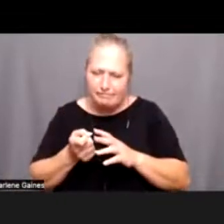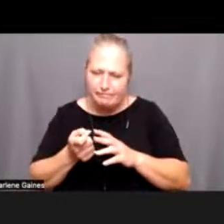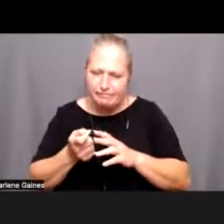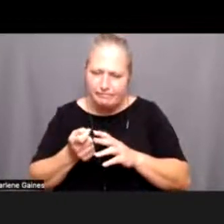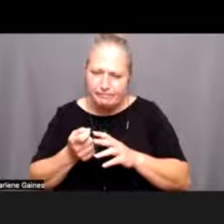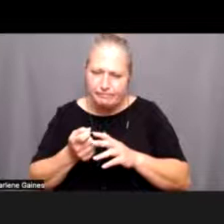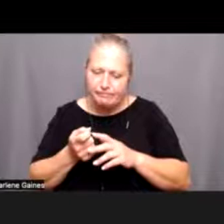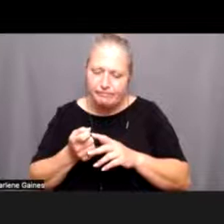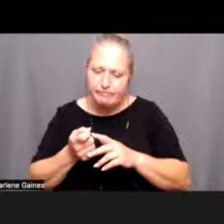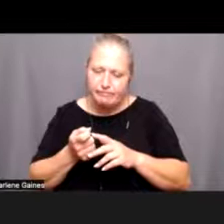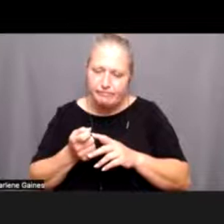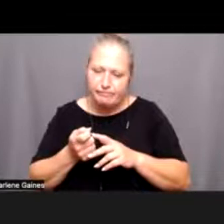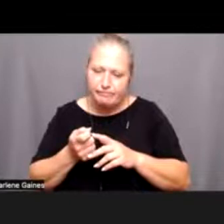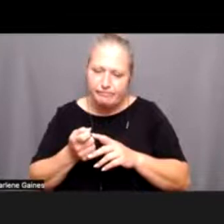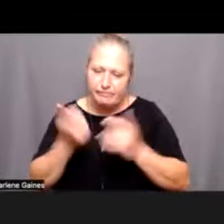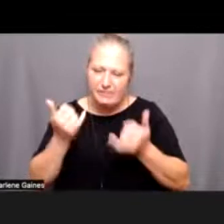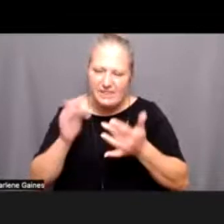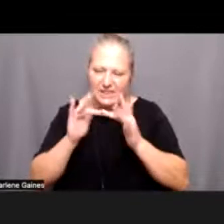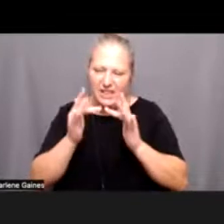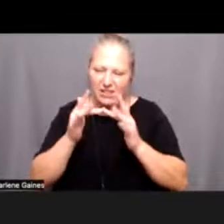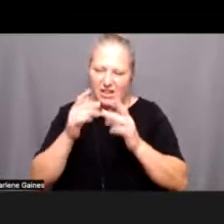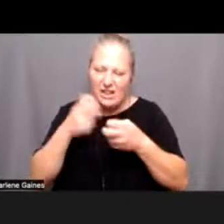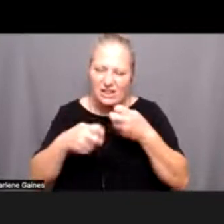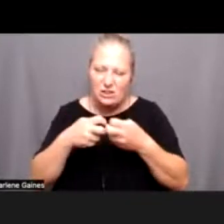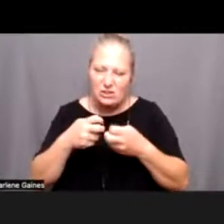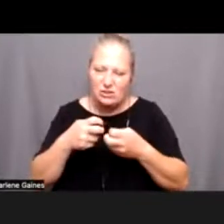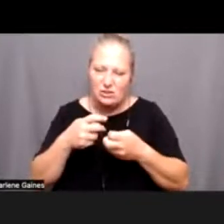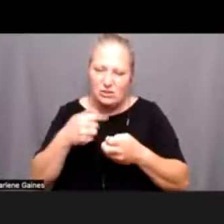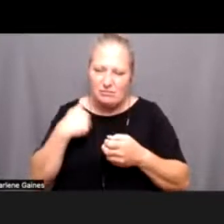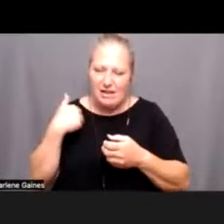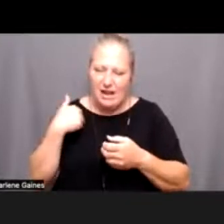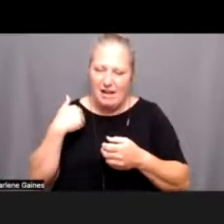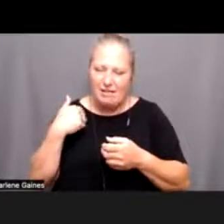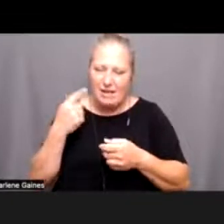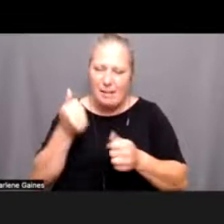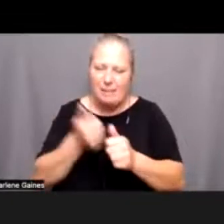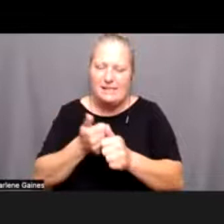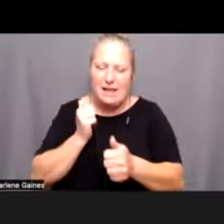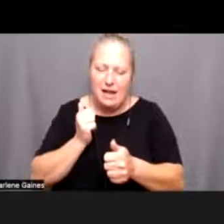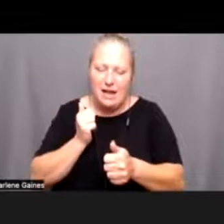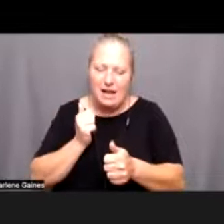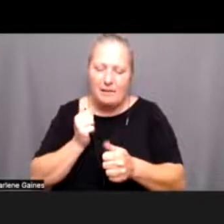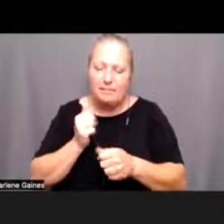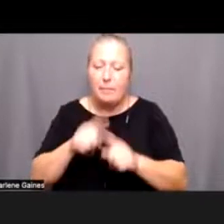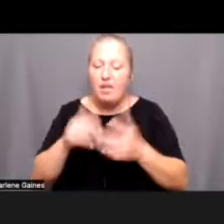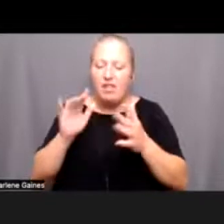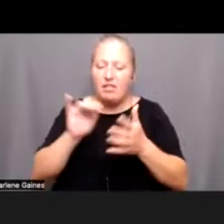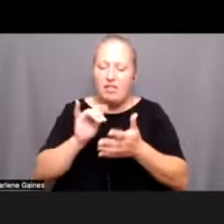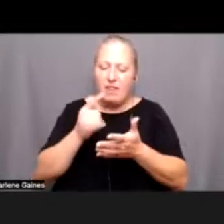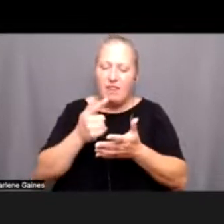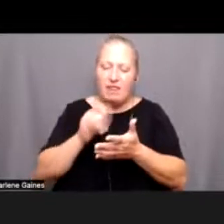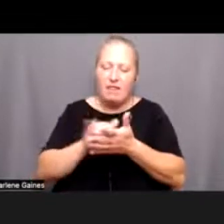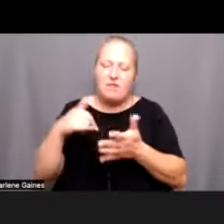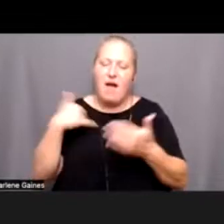Yeah, there's some internet issues I think going on right now because I'm getting a really bad delay too. Anyways, that's what I have for now. Thank